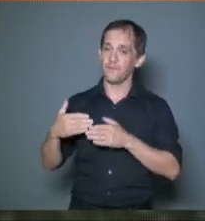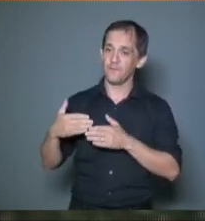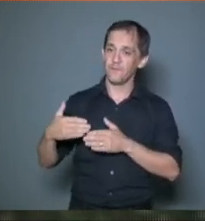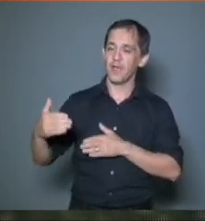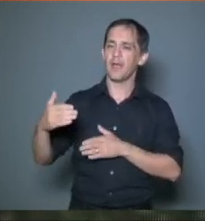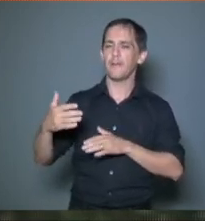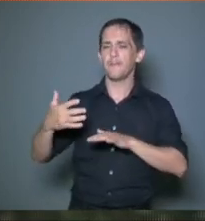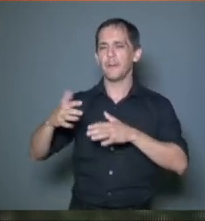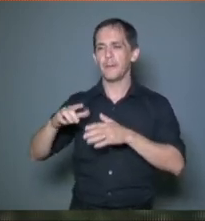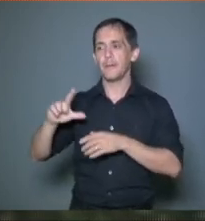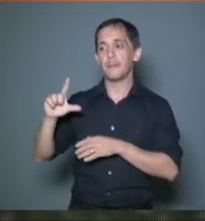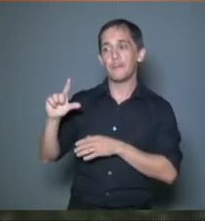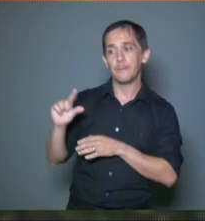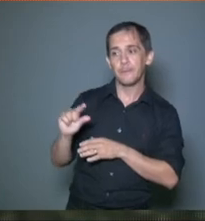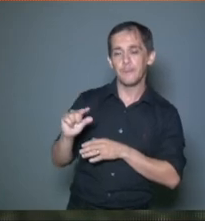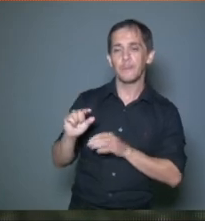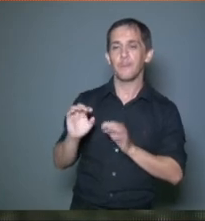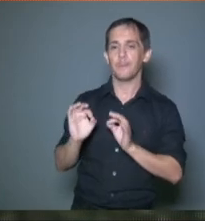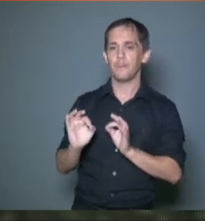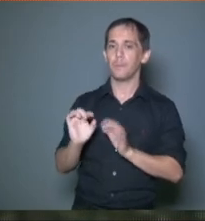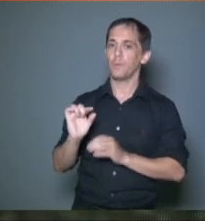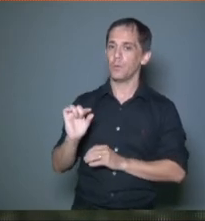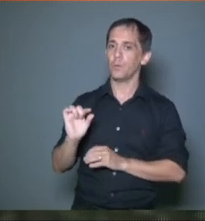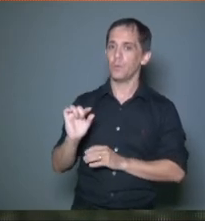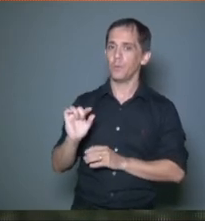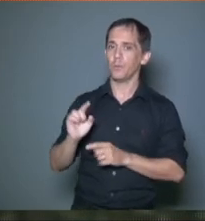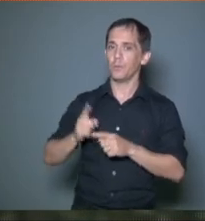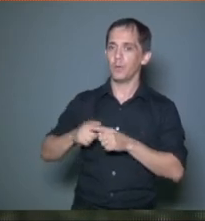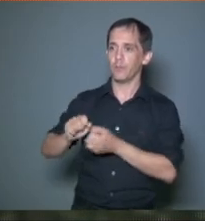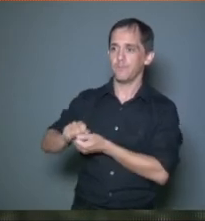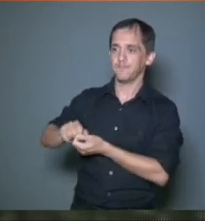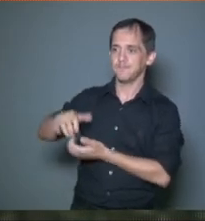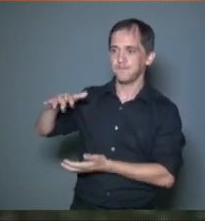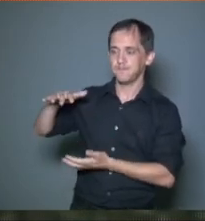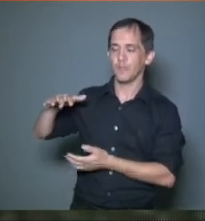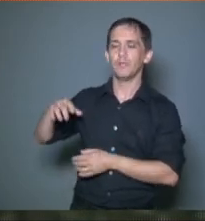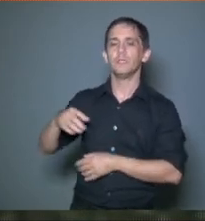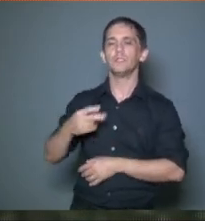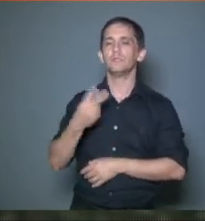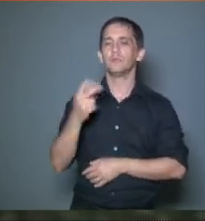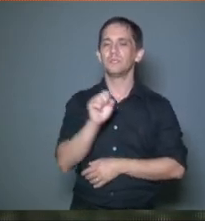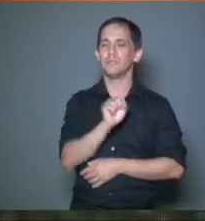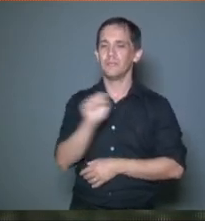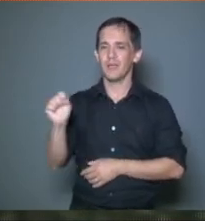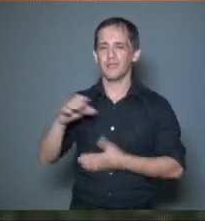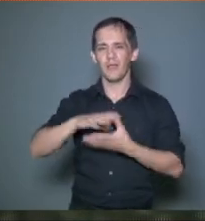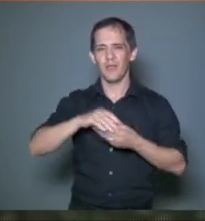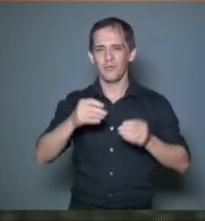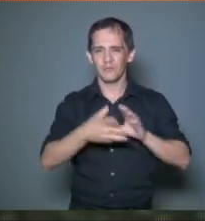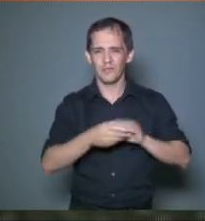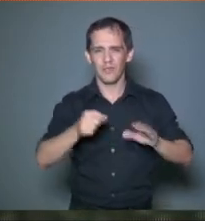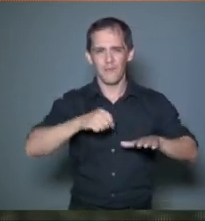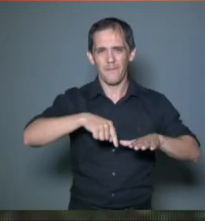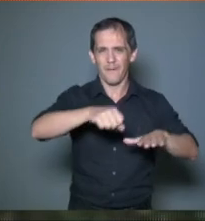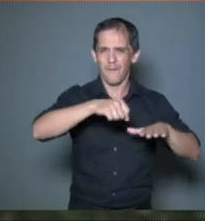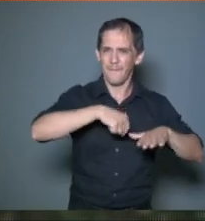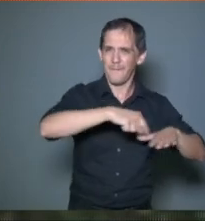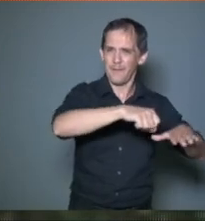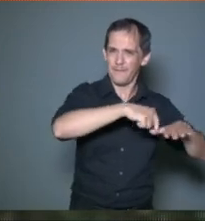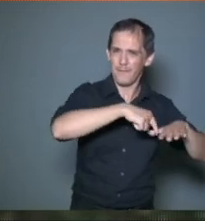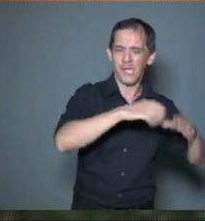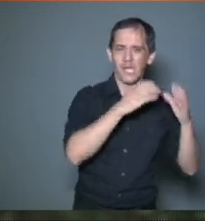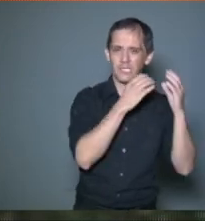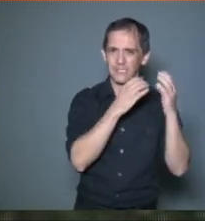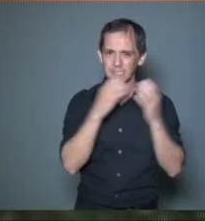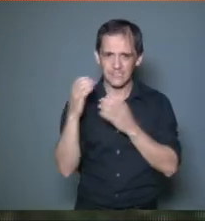1.7 times. It will be closer to 1 than to 1.5 because of cash generation.